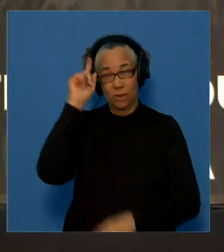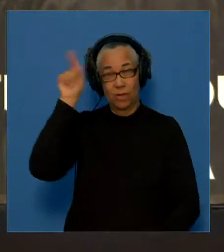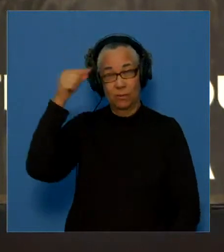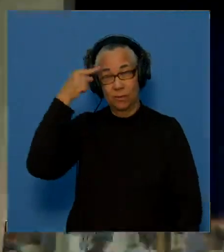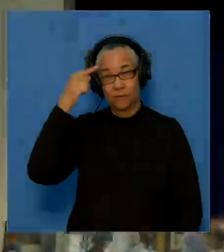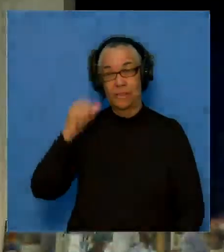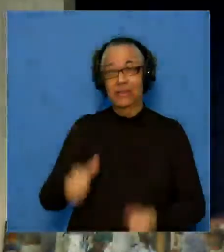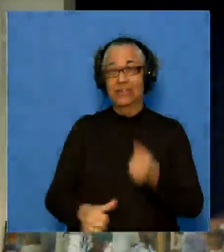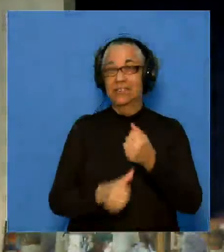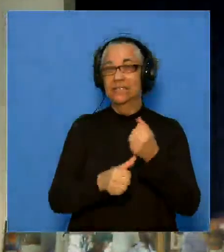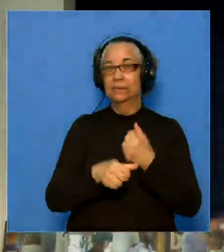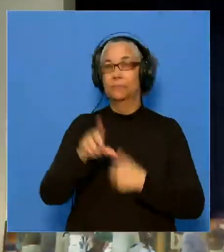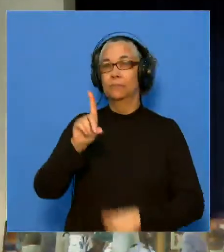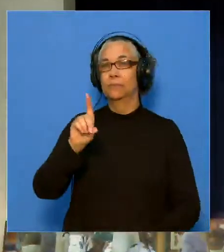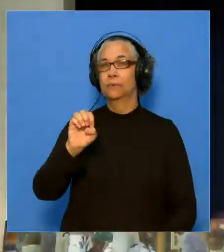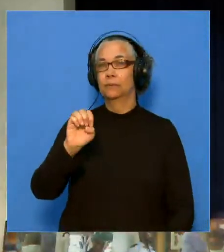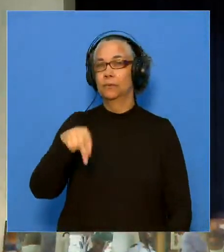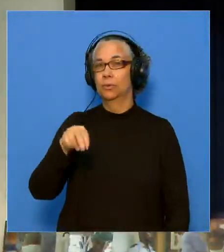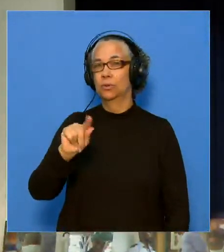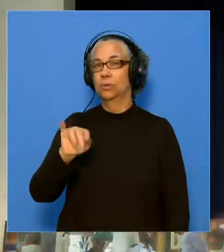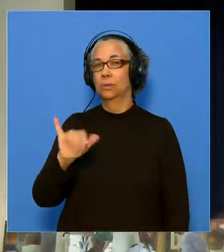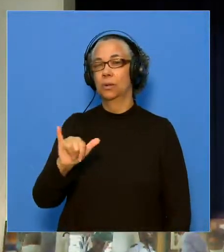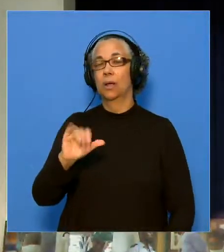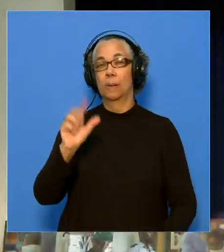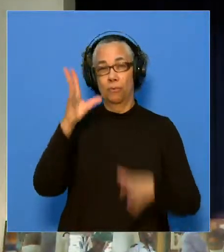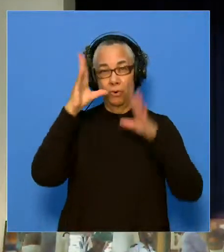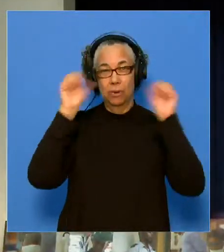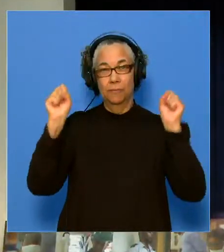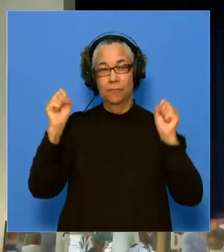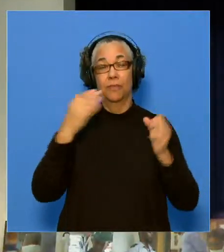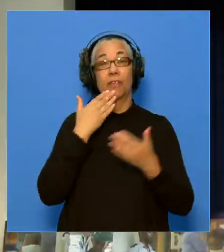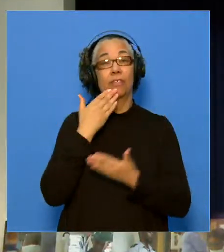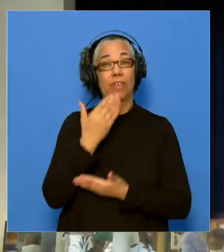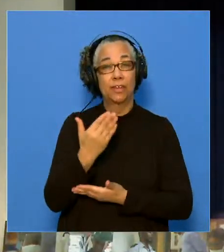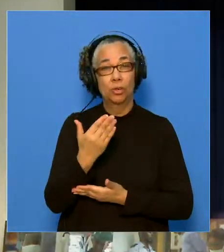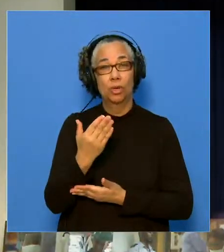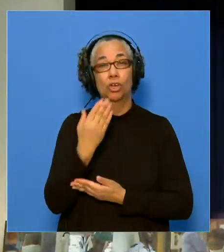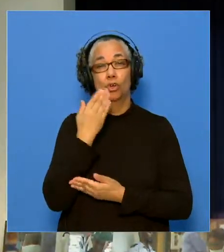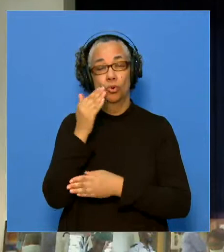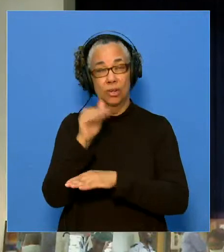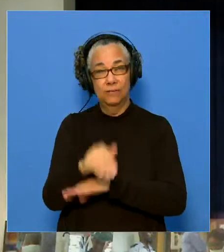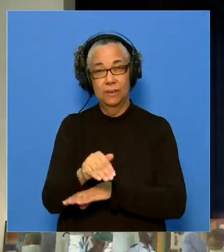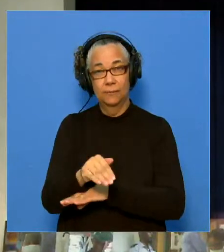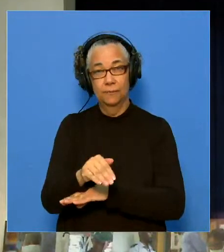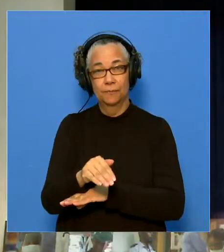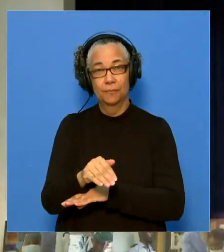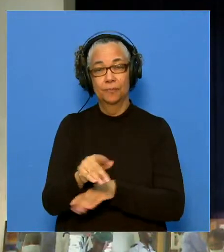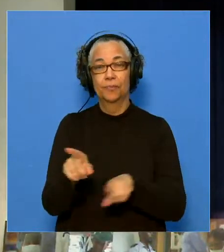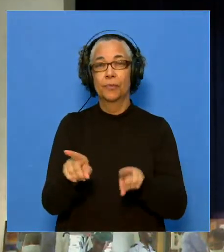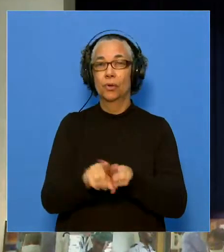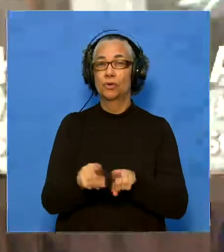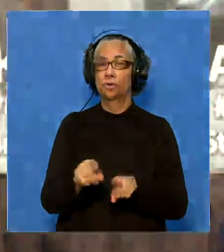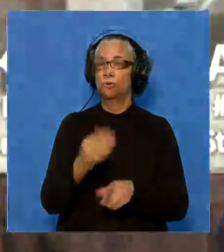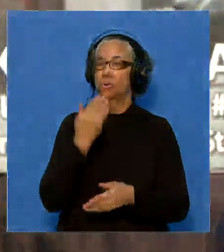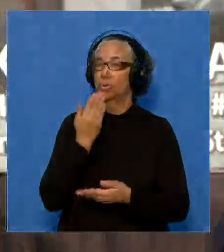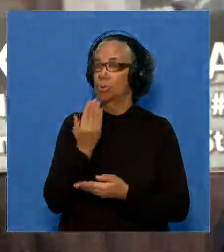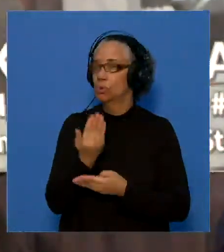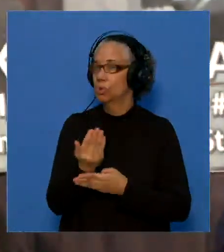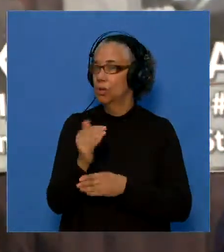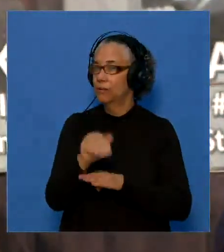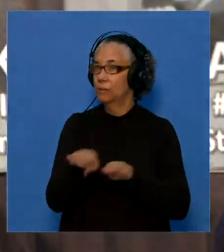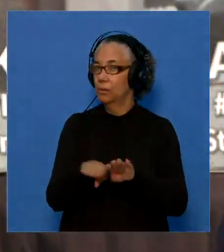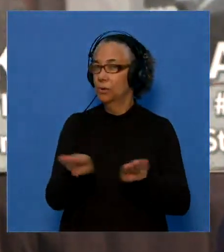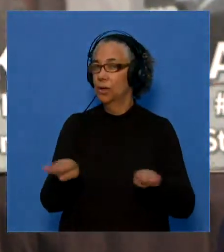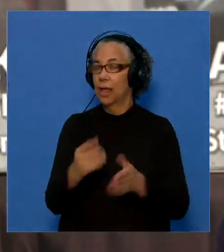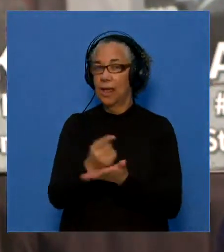Deputy Premier. Thank you, Premier, and good evening to everyone, and also good evening to Bermuda. Last